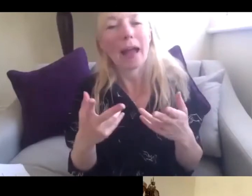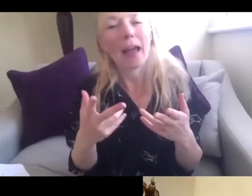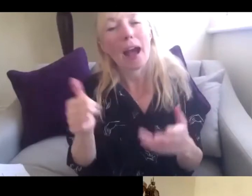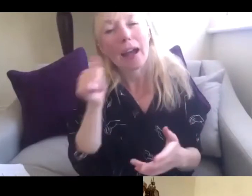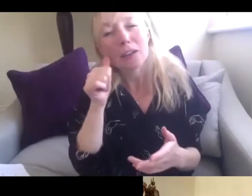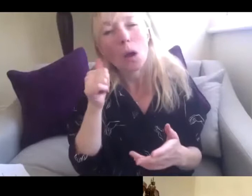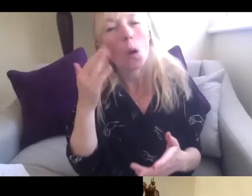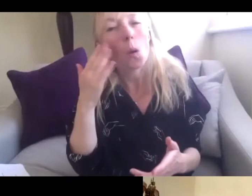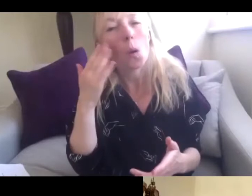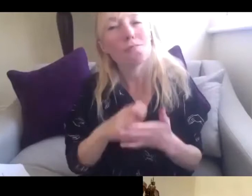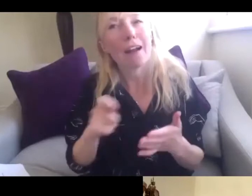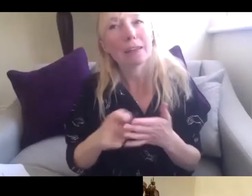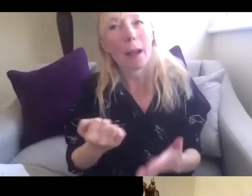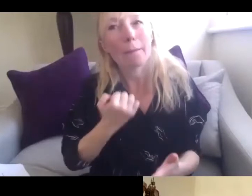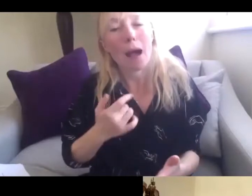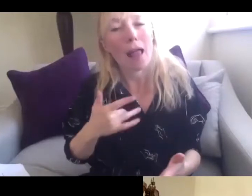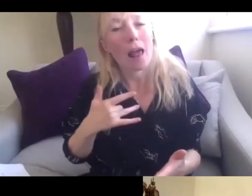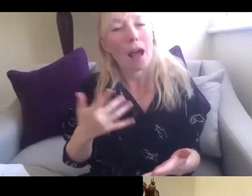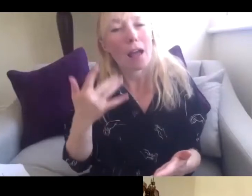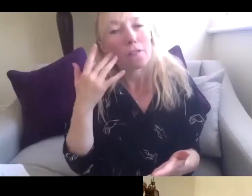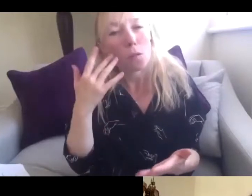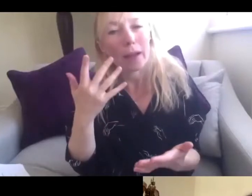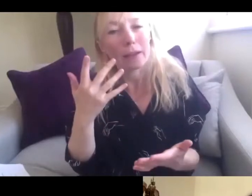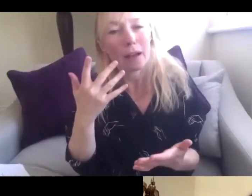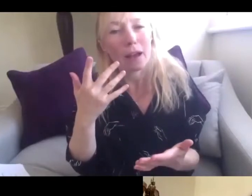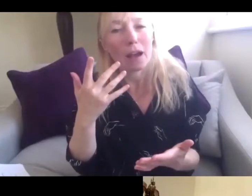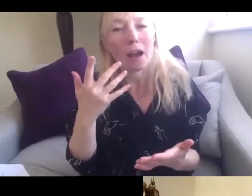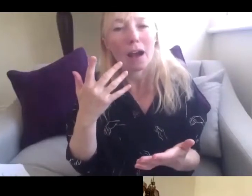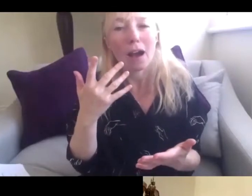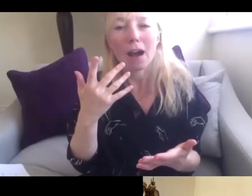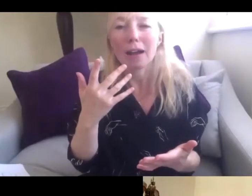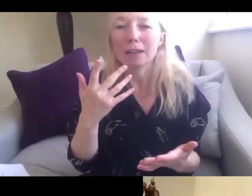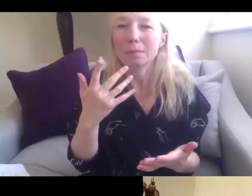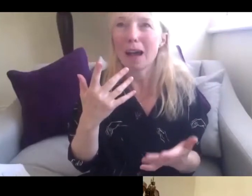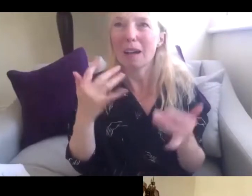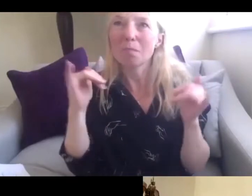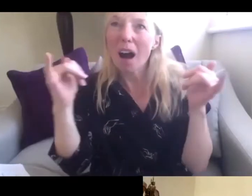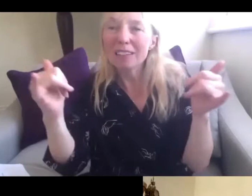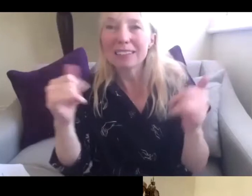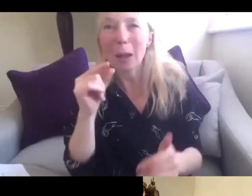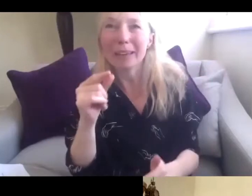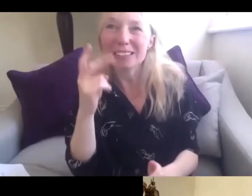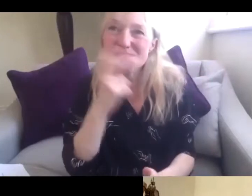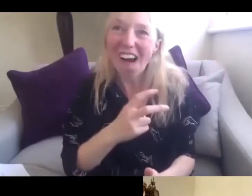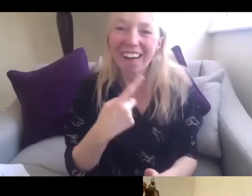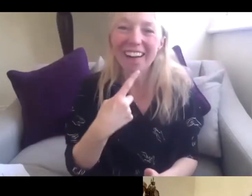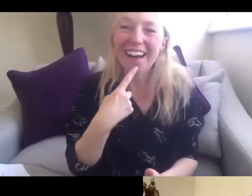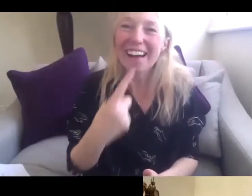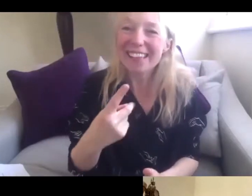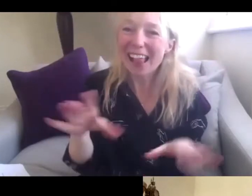know I'm onto something when I find myself, say, at a party and I'm a little bit drunk, and then I will tell a group of people about